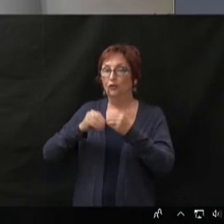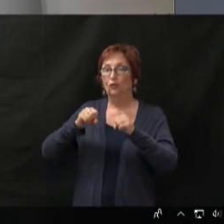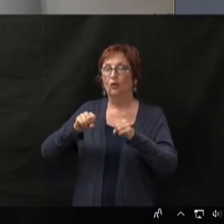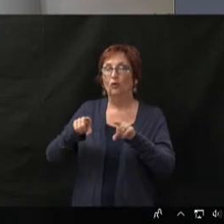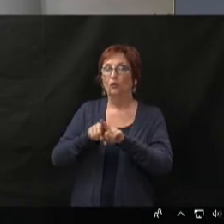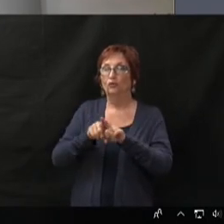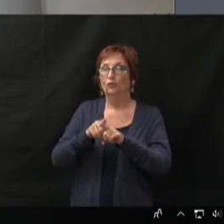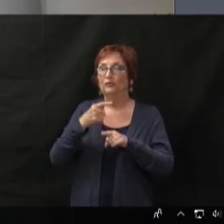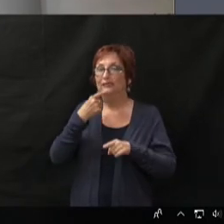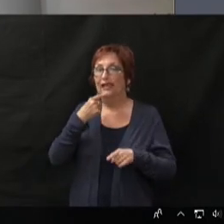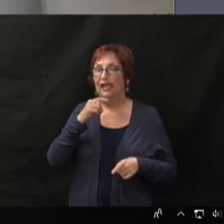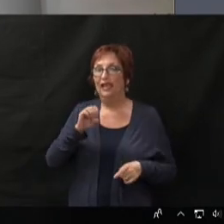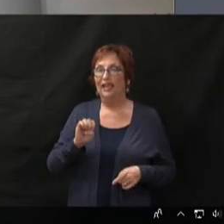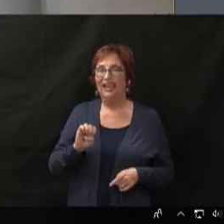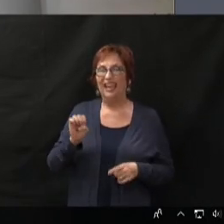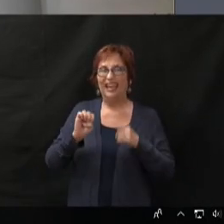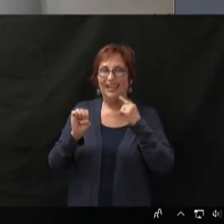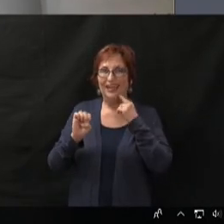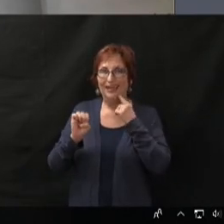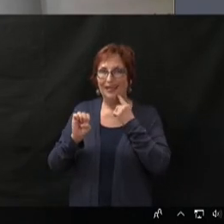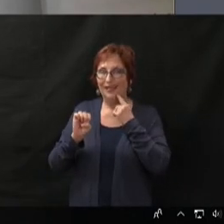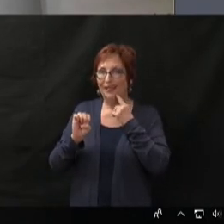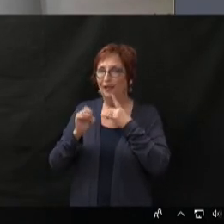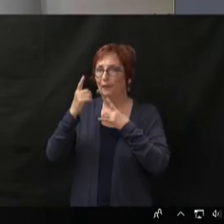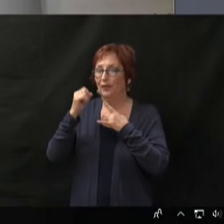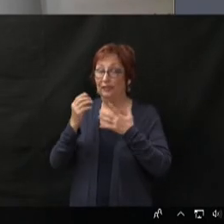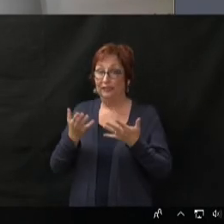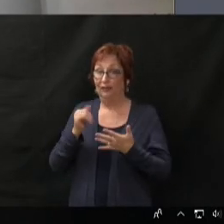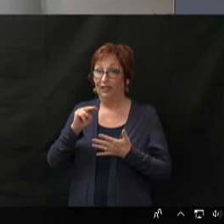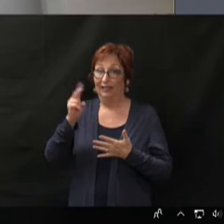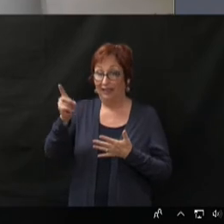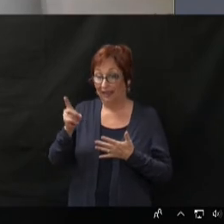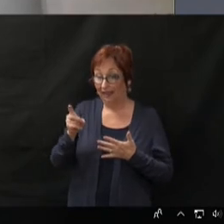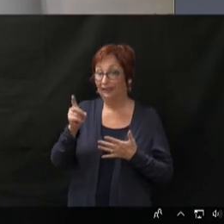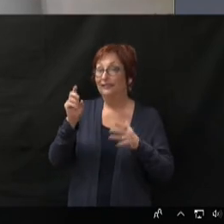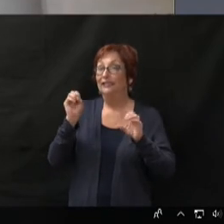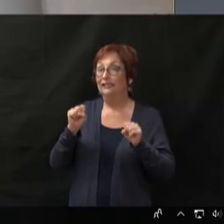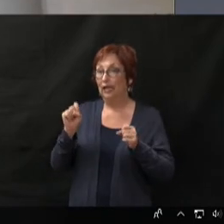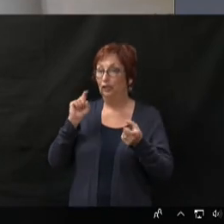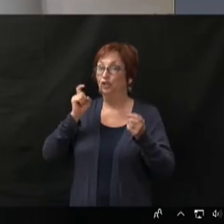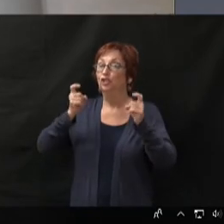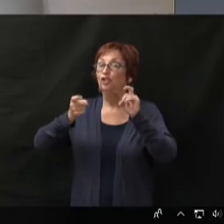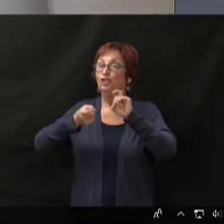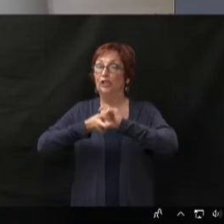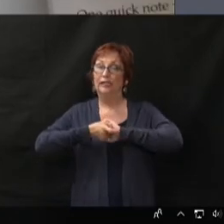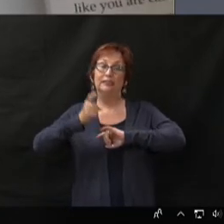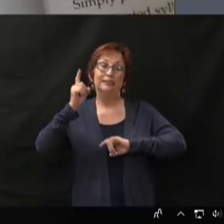"eh," because in Indiana, it can.